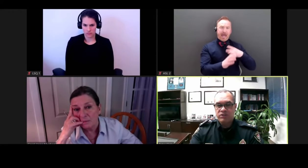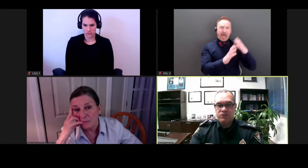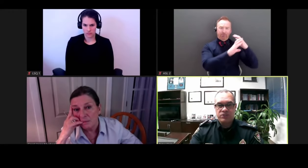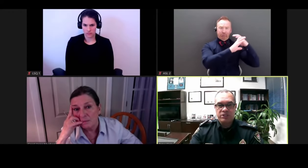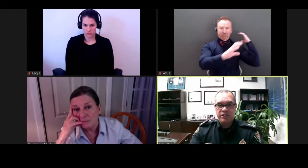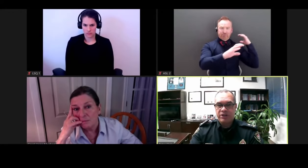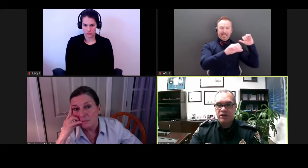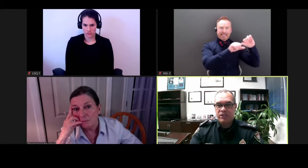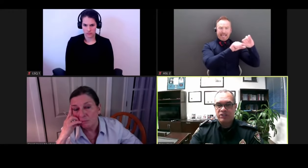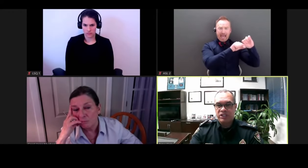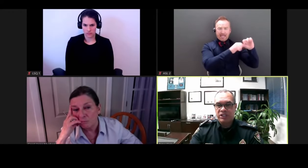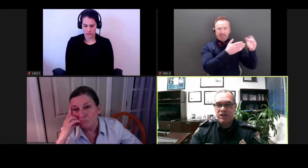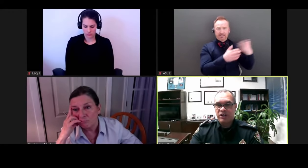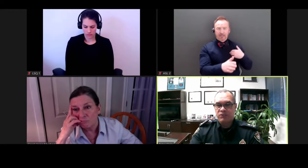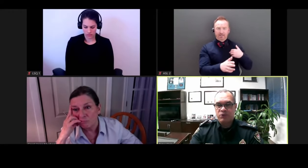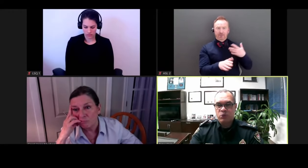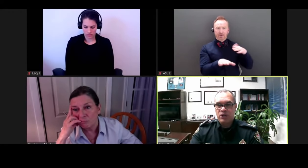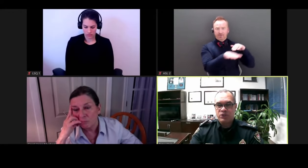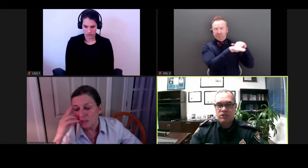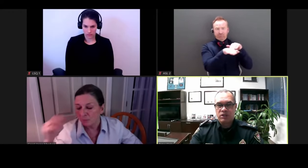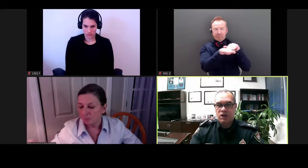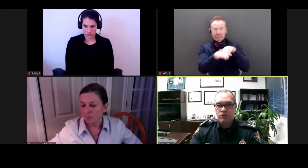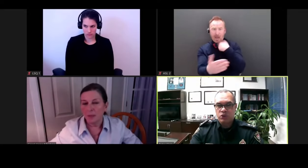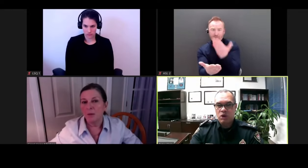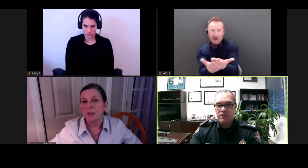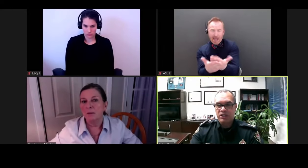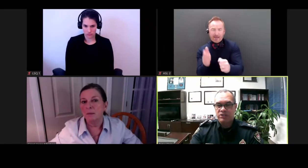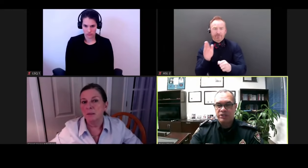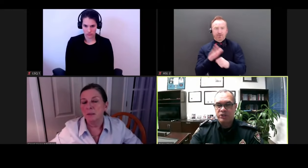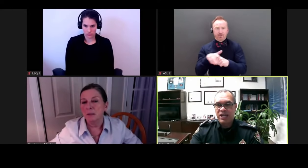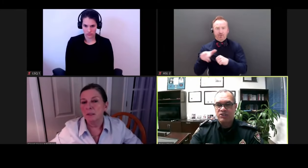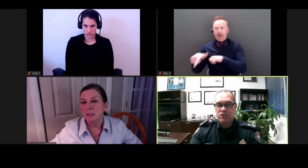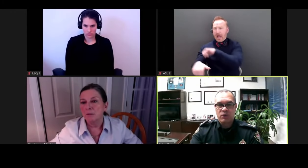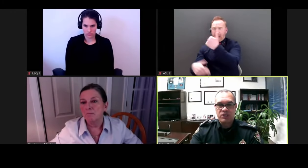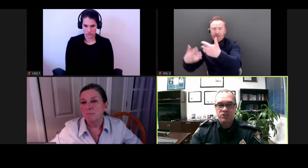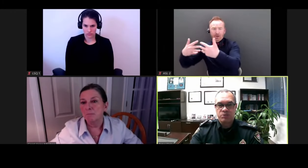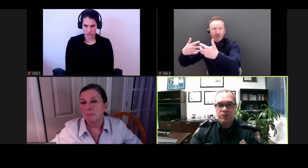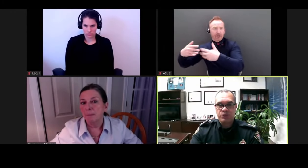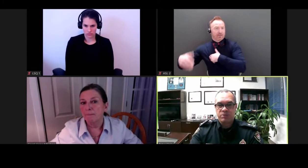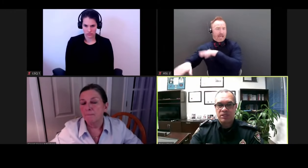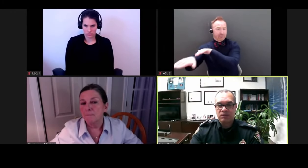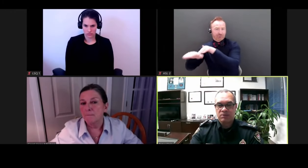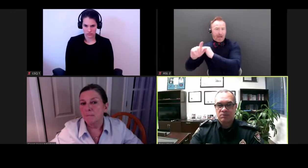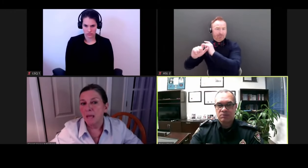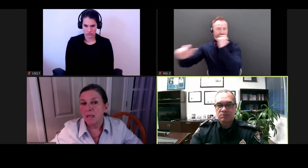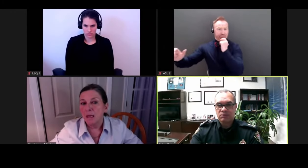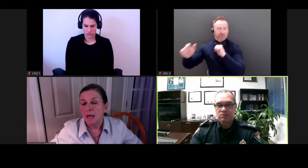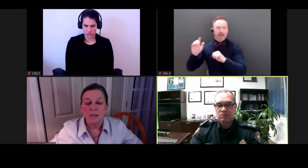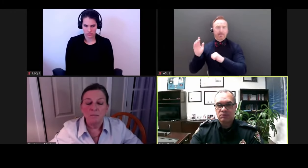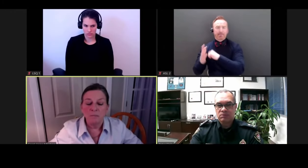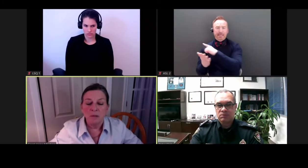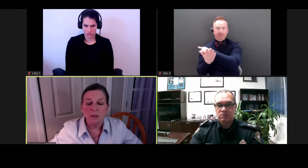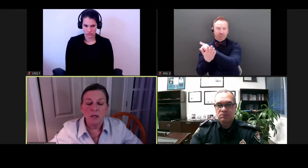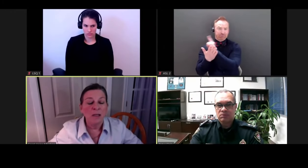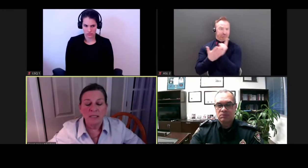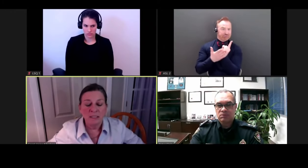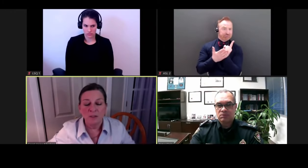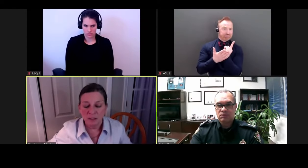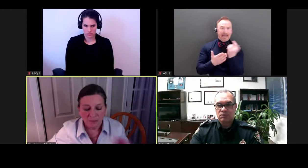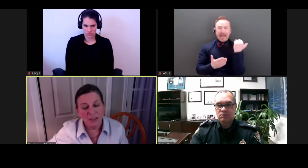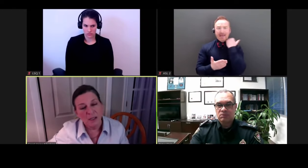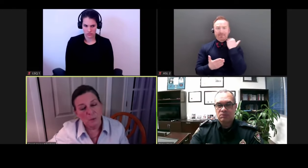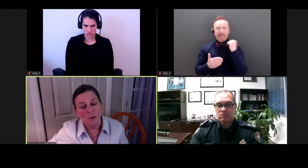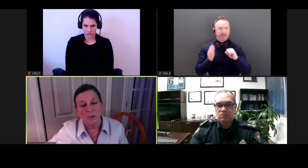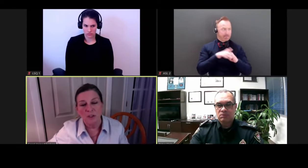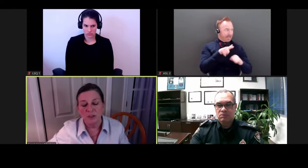hands of the facilitator. I think that's an entirely different question. Do you want me to continue to answer questions posed to me? No, I guess I'll just